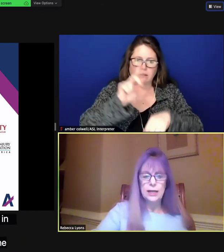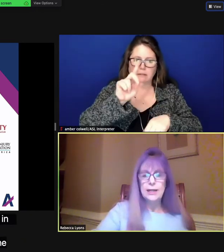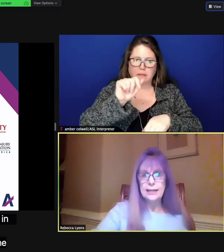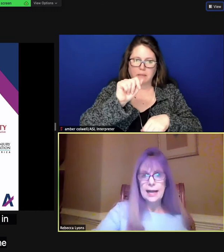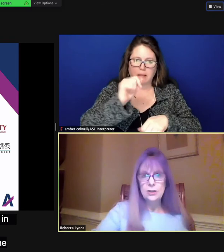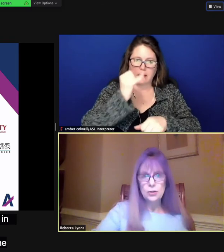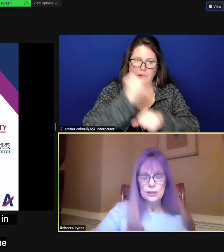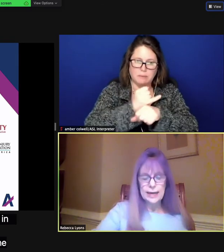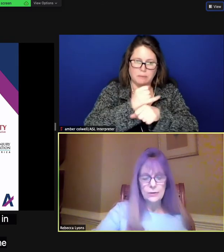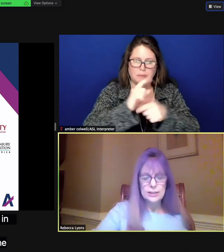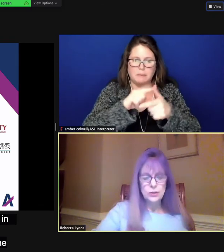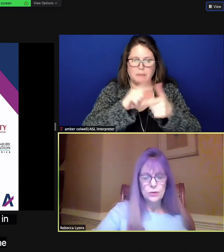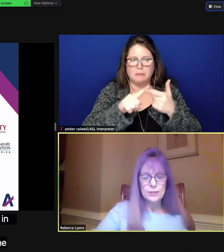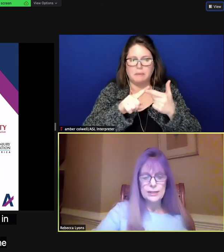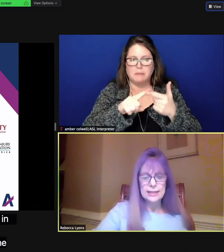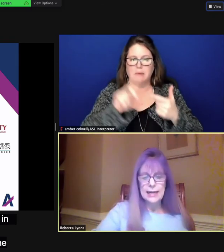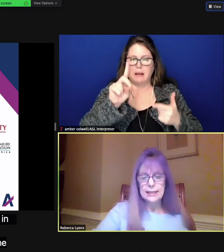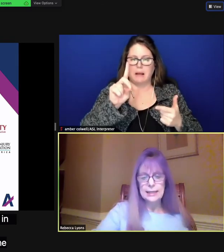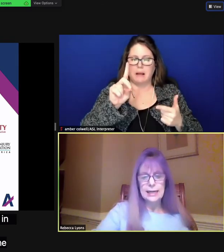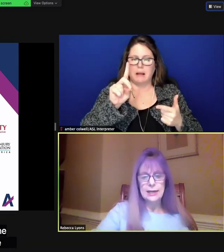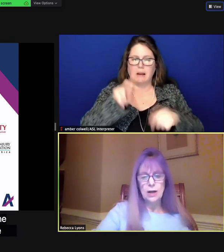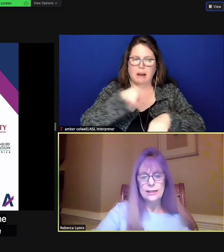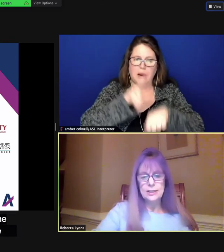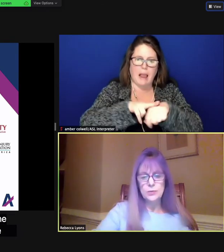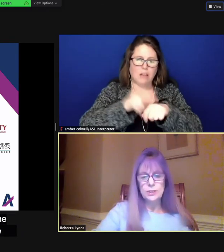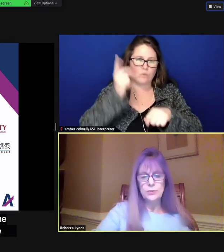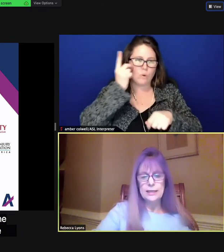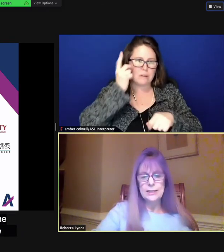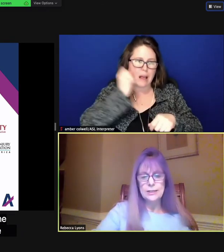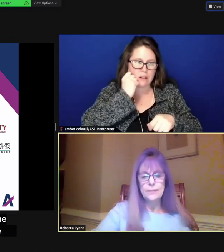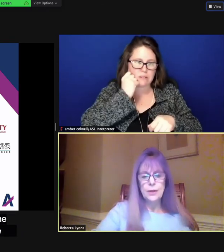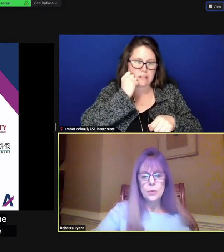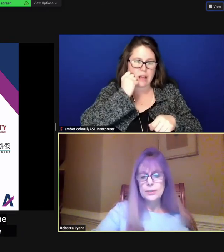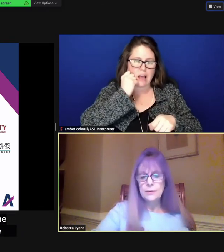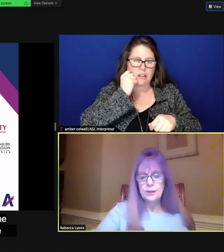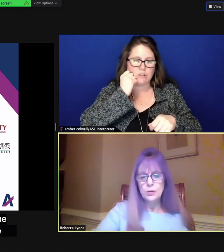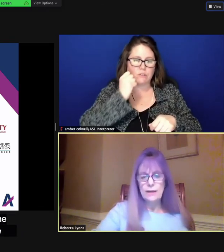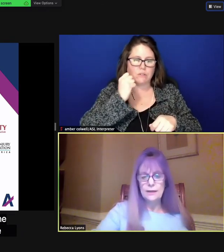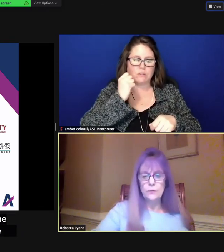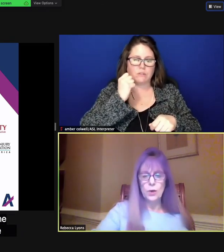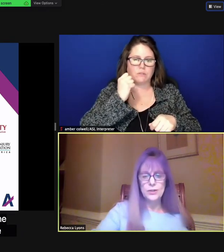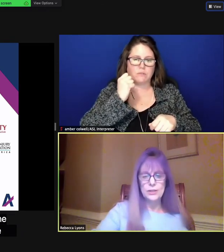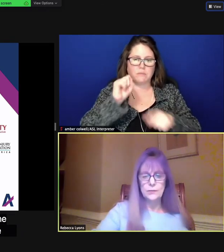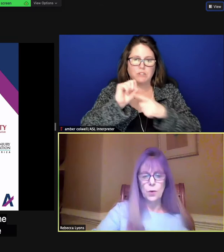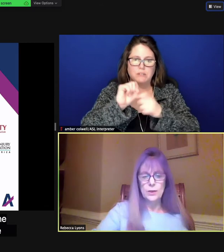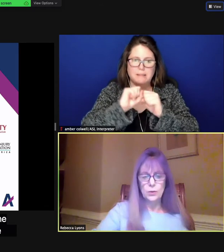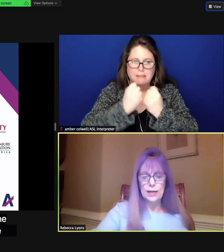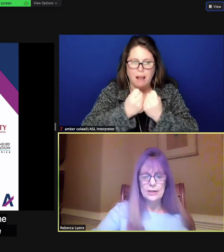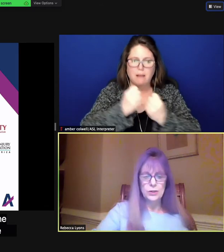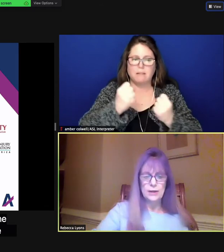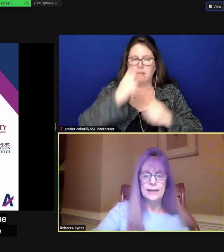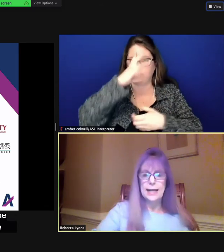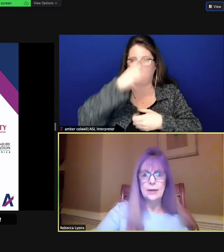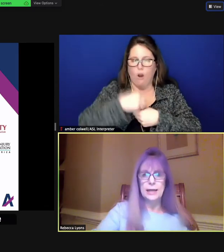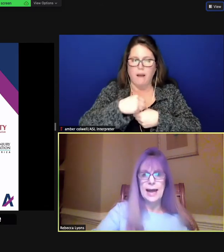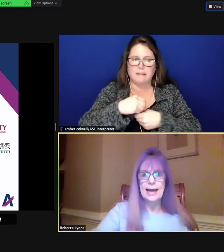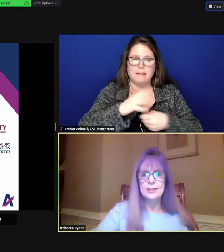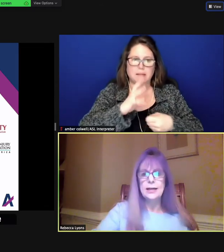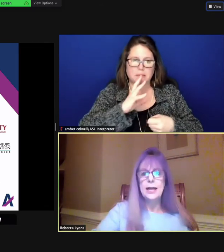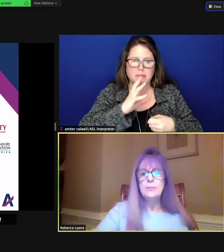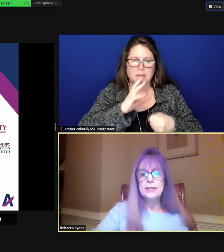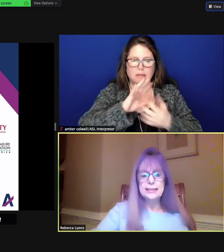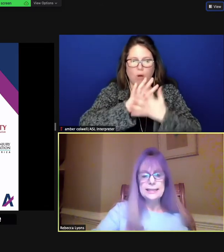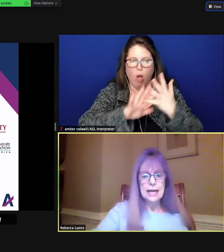Institute, the National Down Syndrome Society, and Autism Speaks, were some of the driving forces for the creation of the ABLE